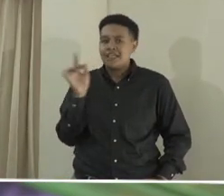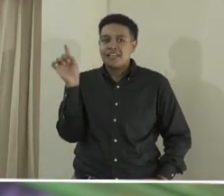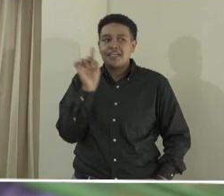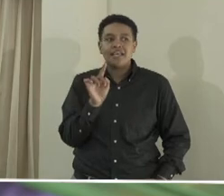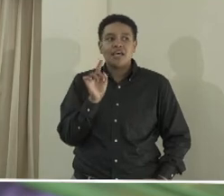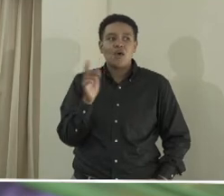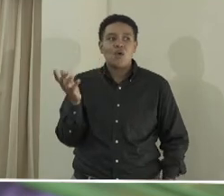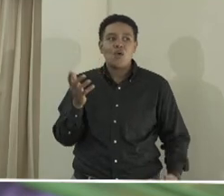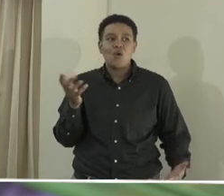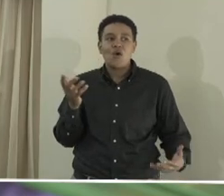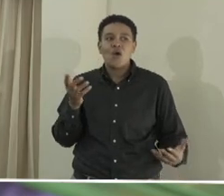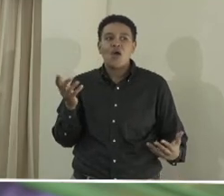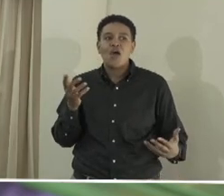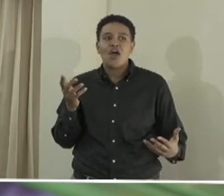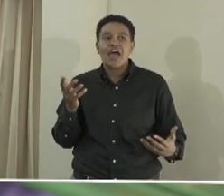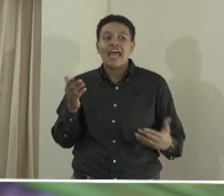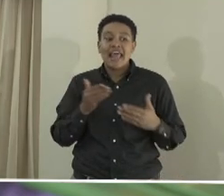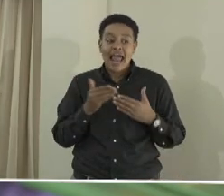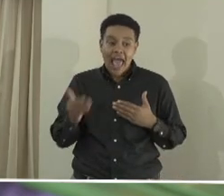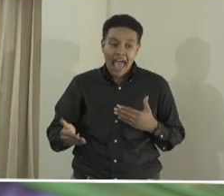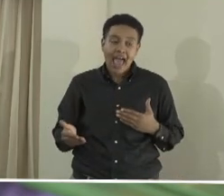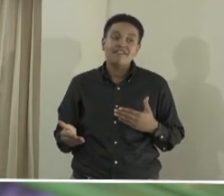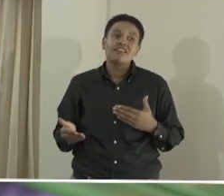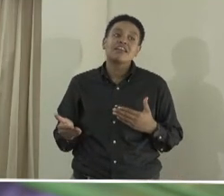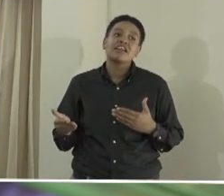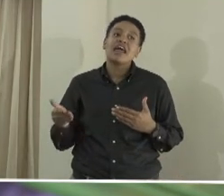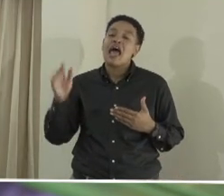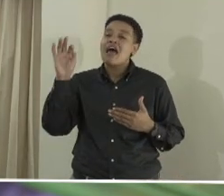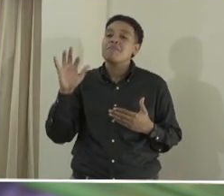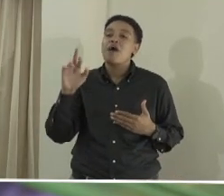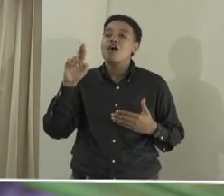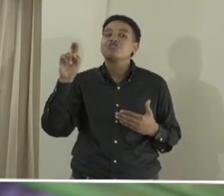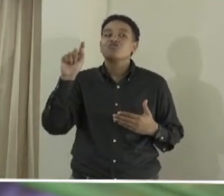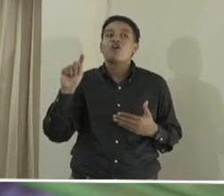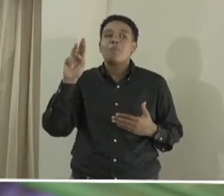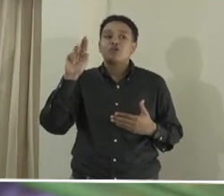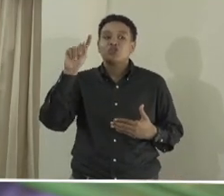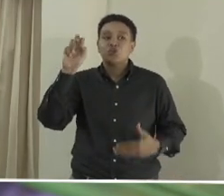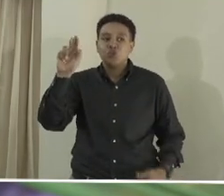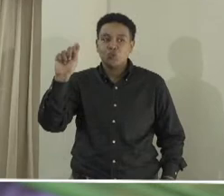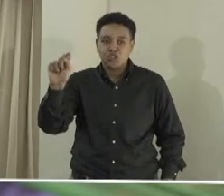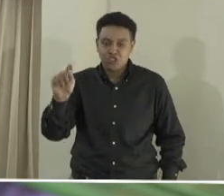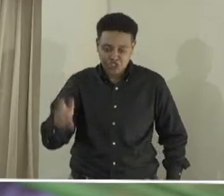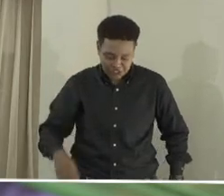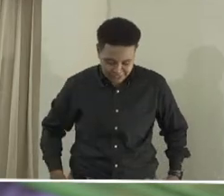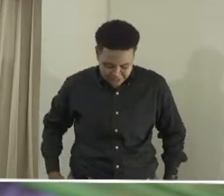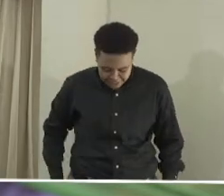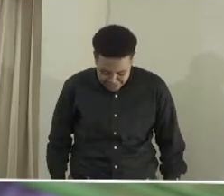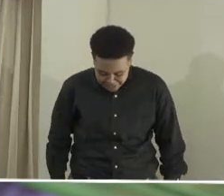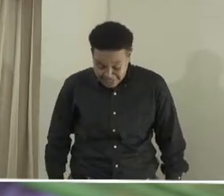to sing, and then after that, Pastor Robert Stewart.